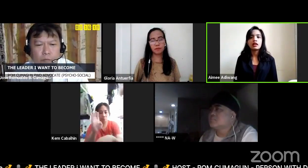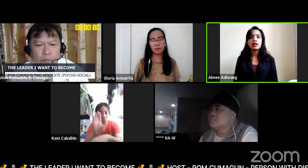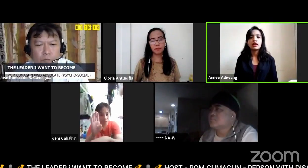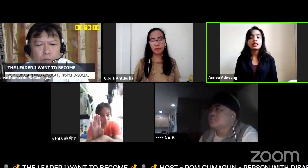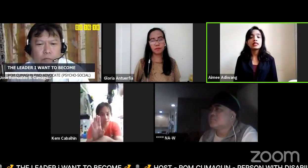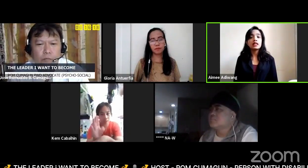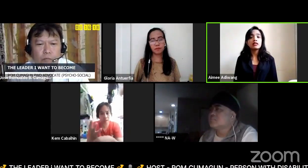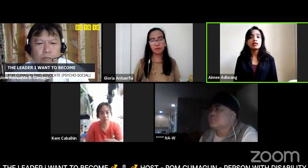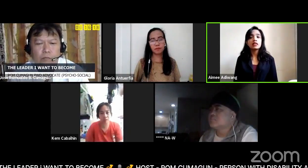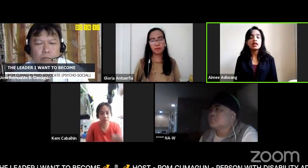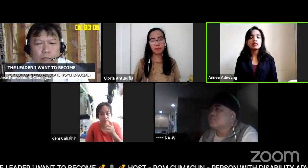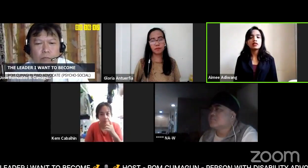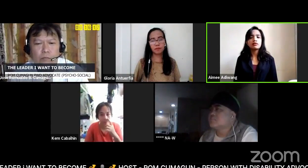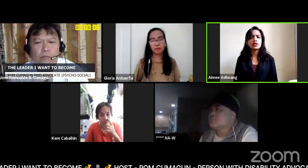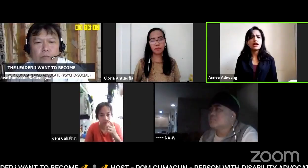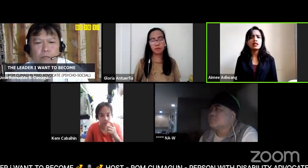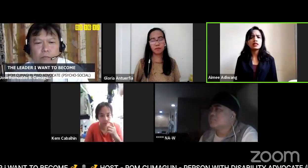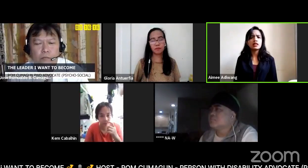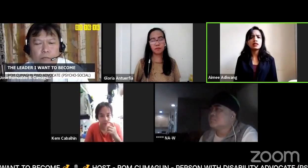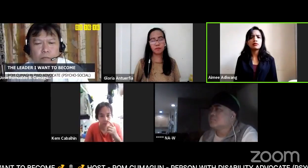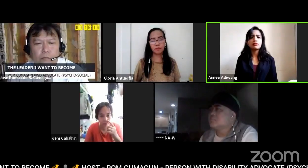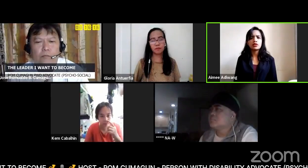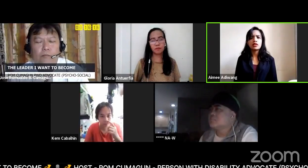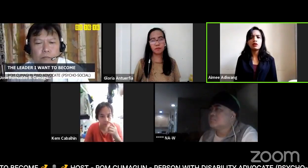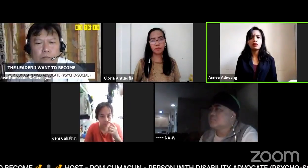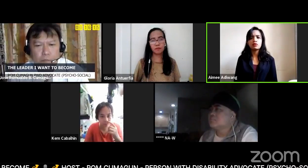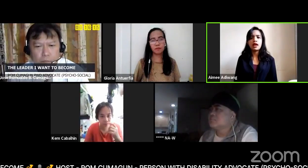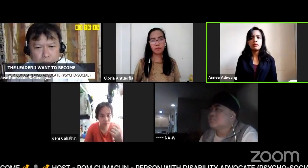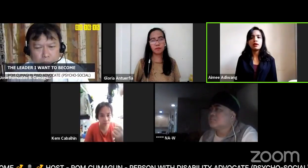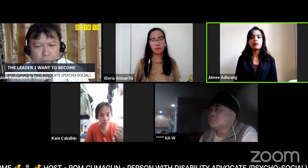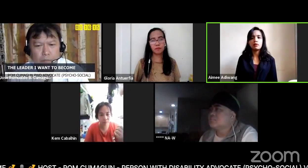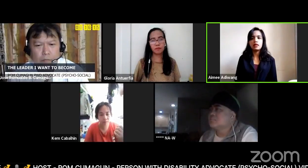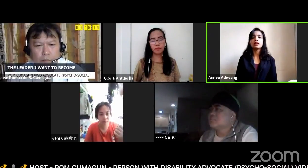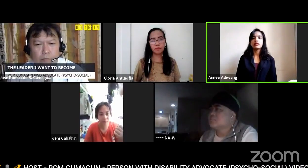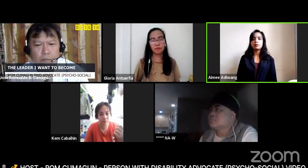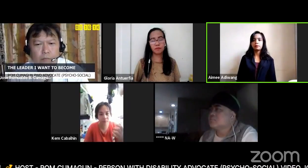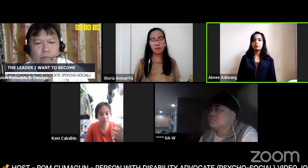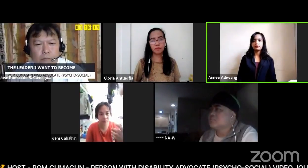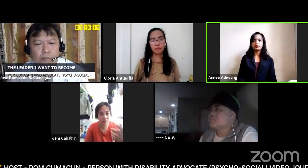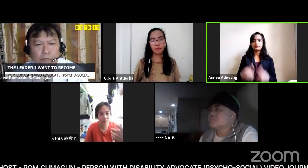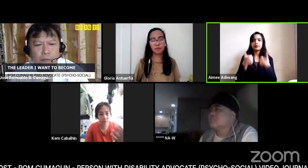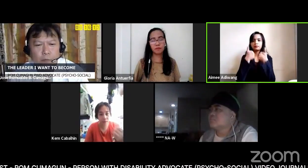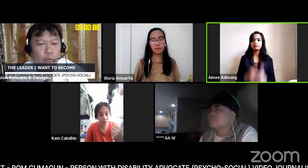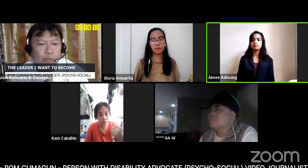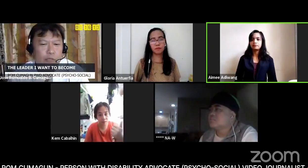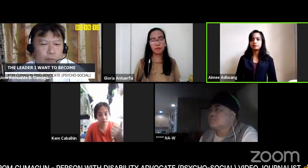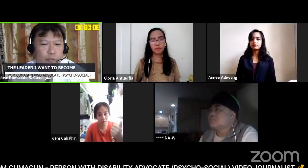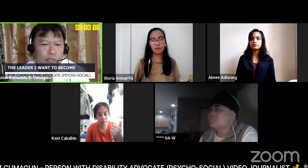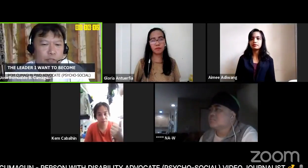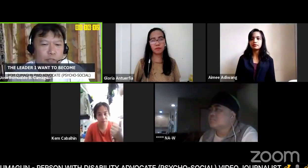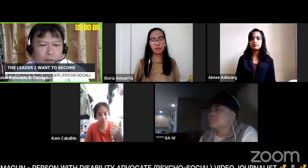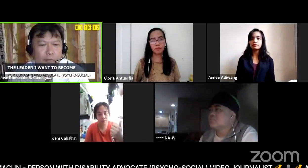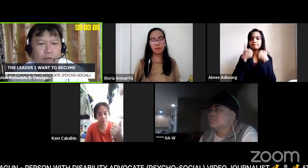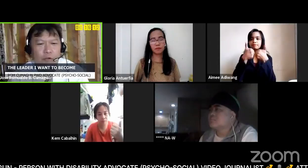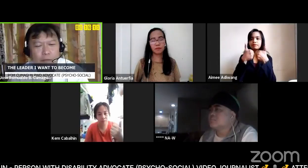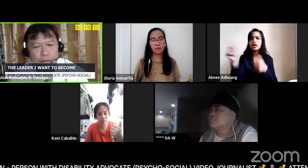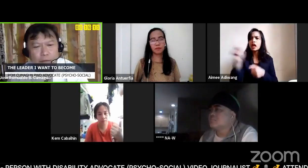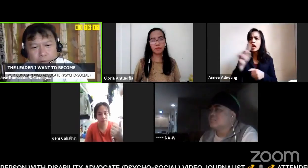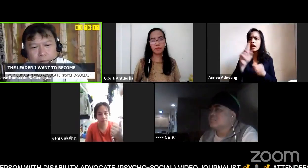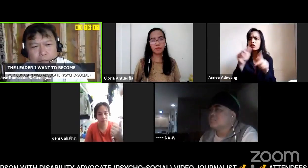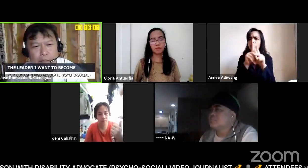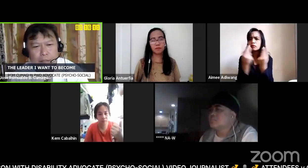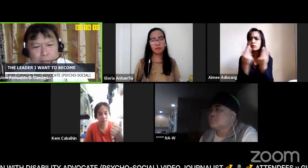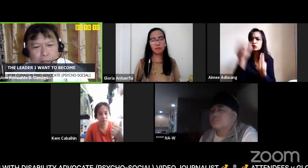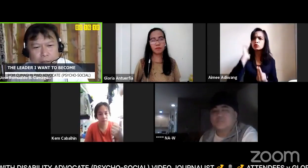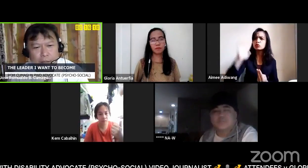become it's that that's the first. I think that's the first how I become a leader. What was your position